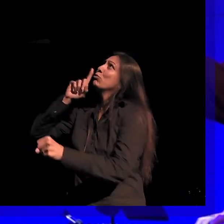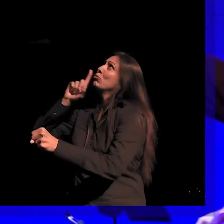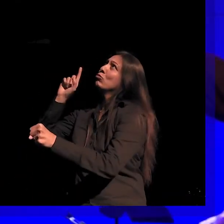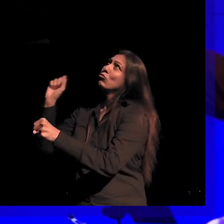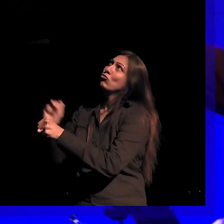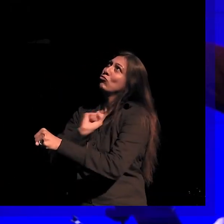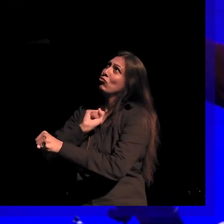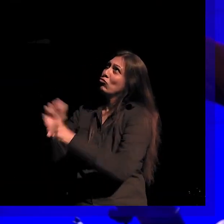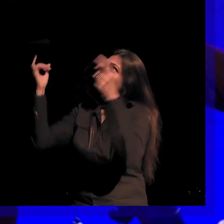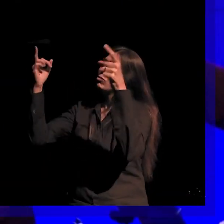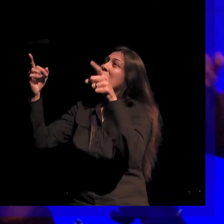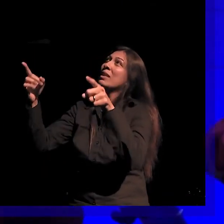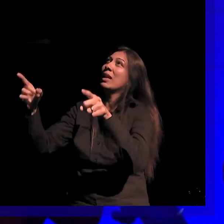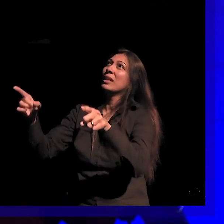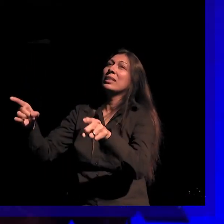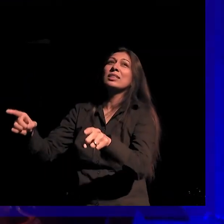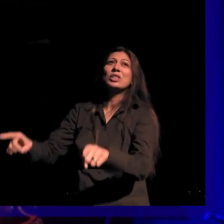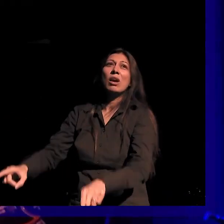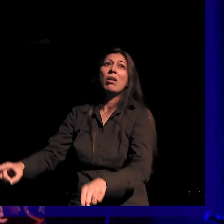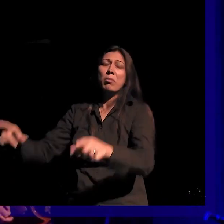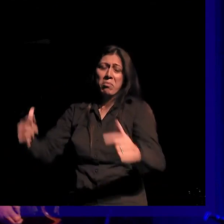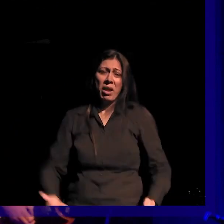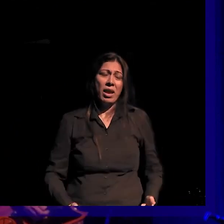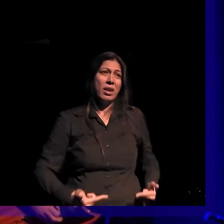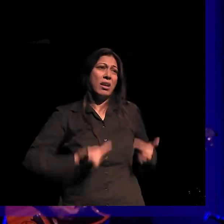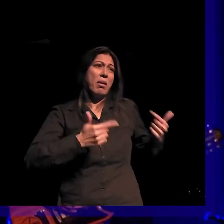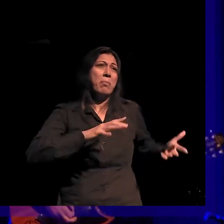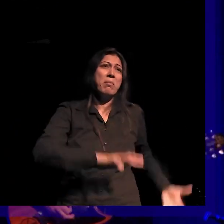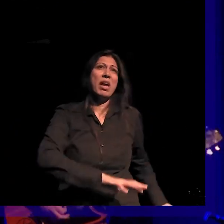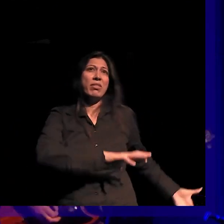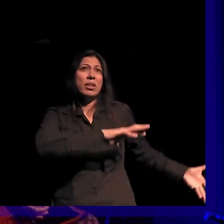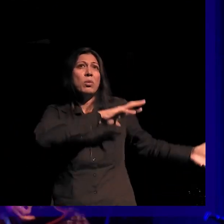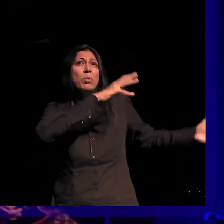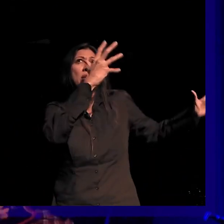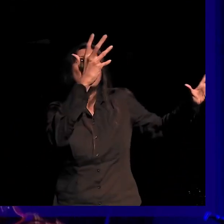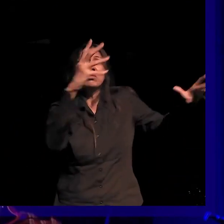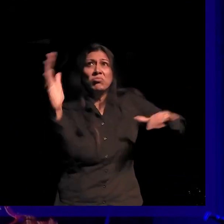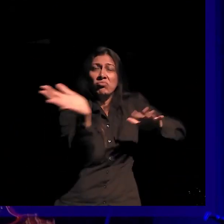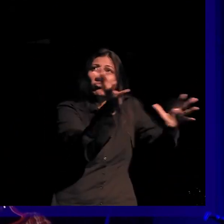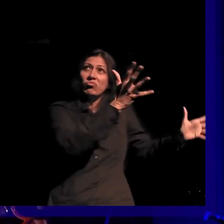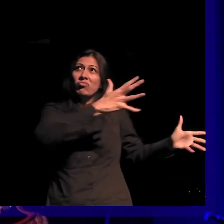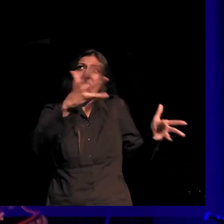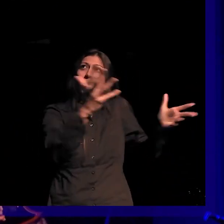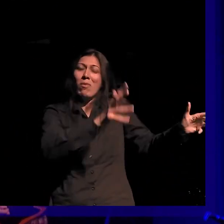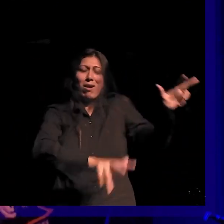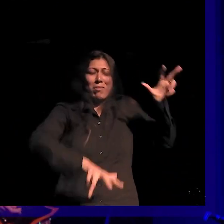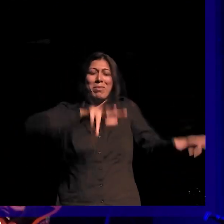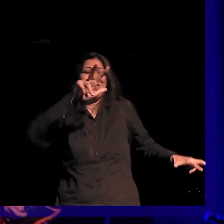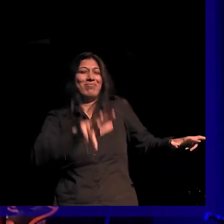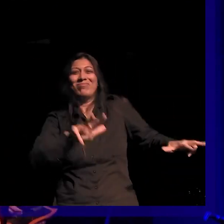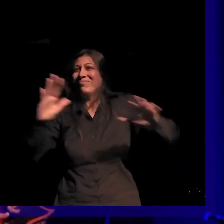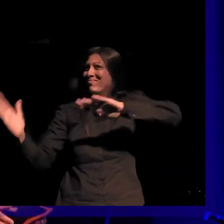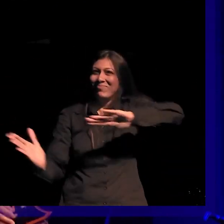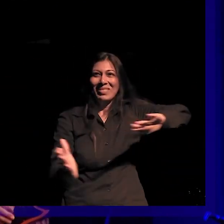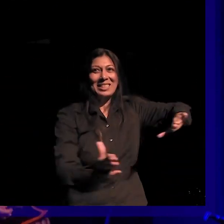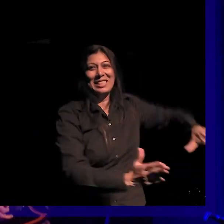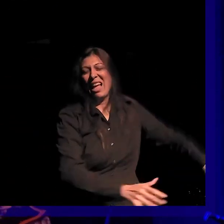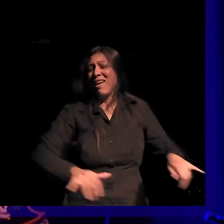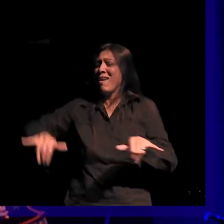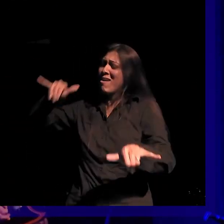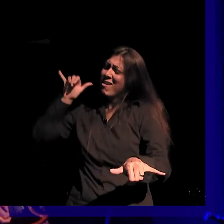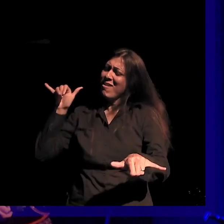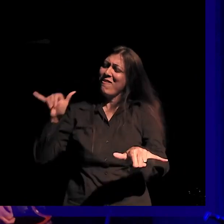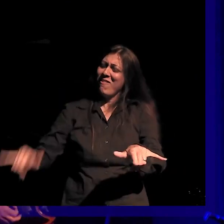just what you say. Though the storms may come and the waves may blow, I remain